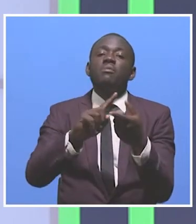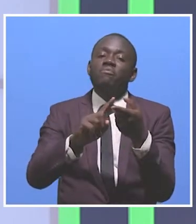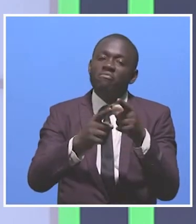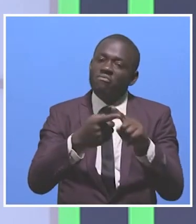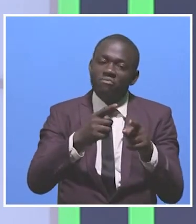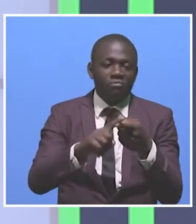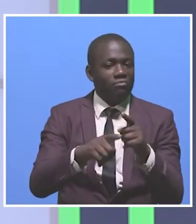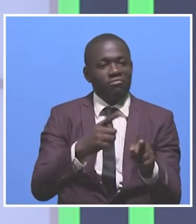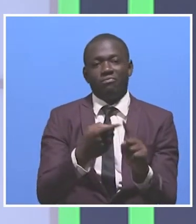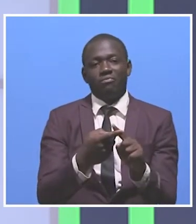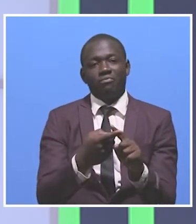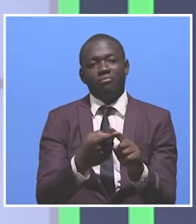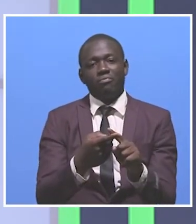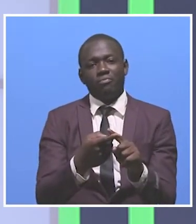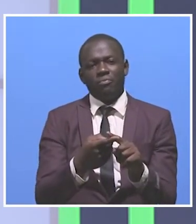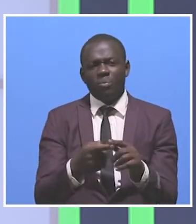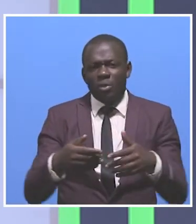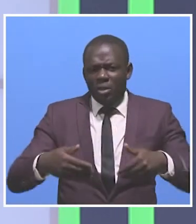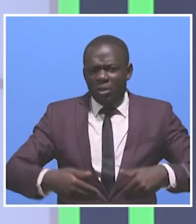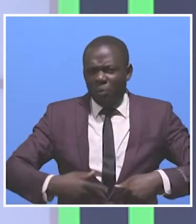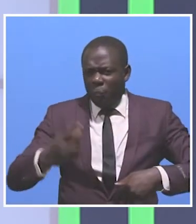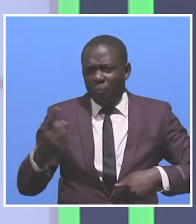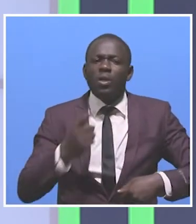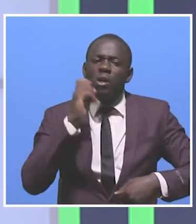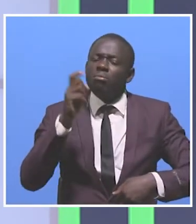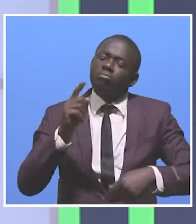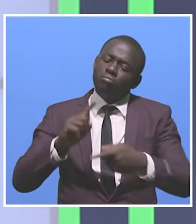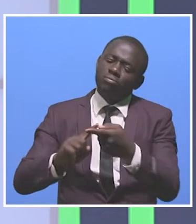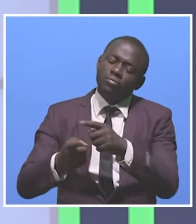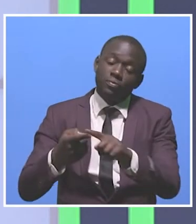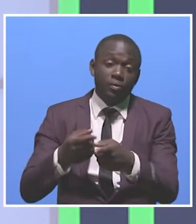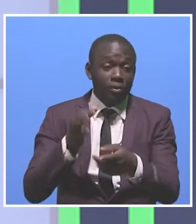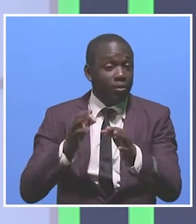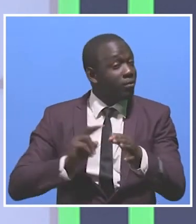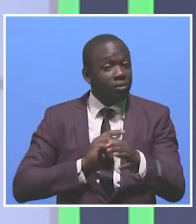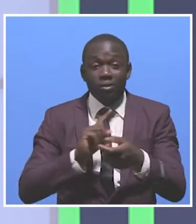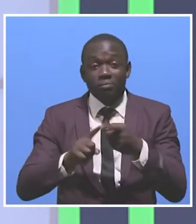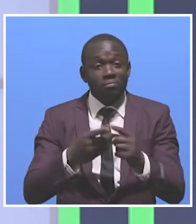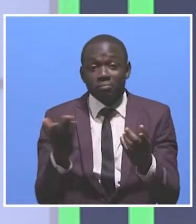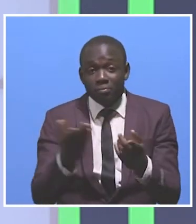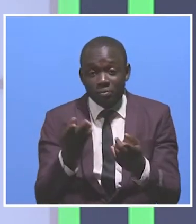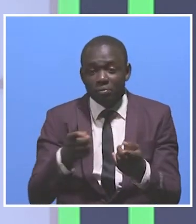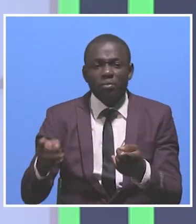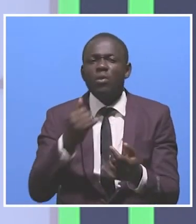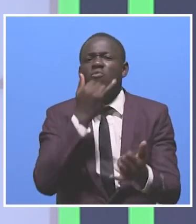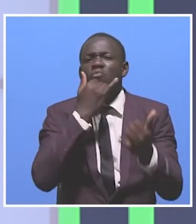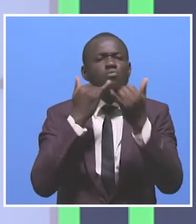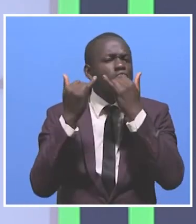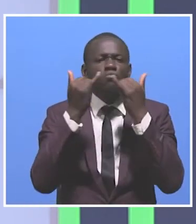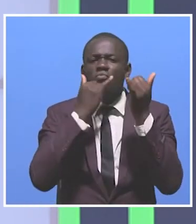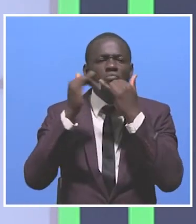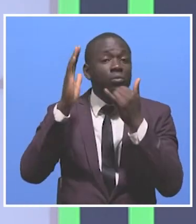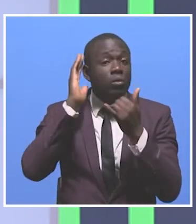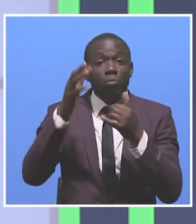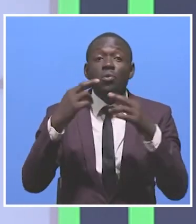can to our young population, because if we are not, they will do wrong things, and the consequences will